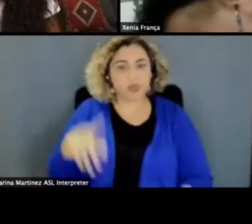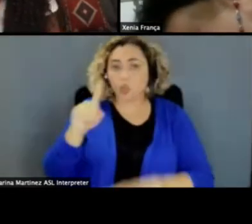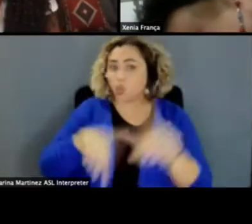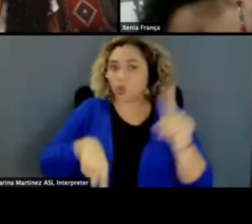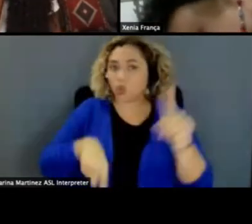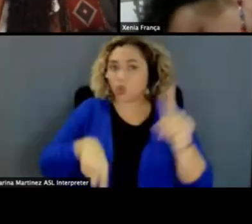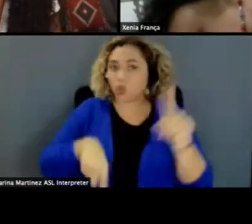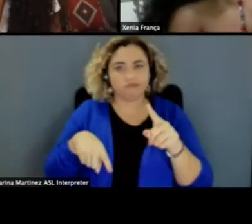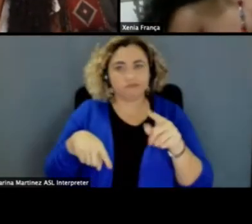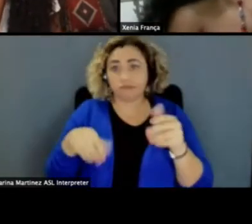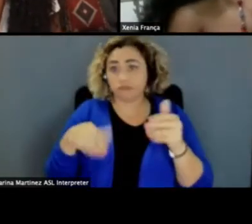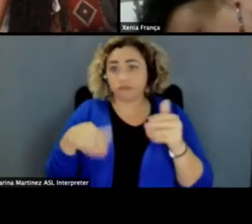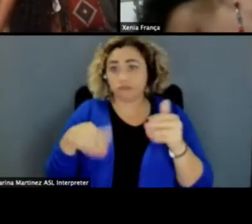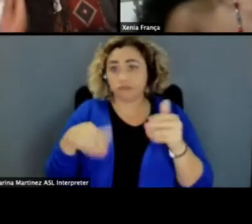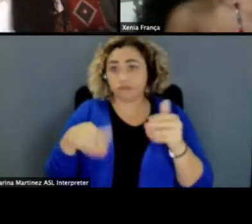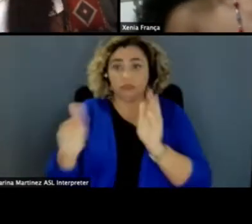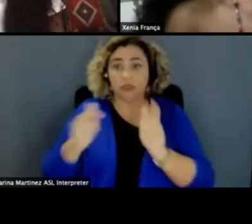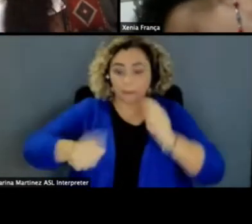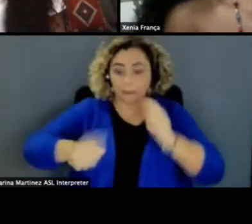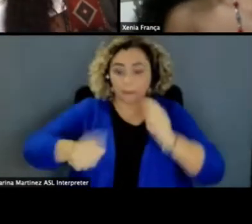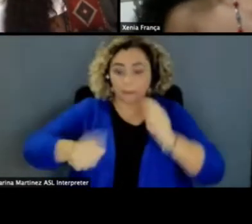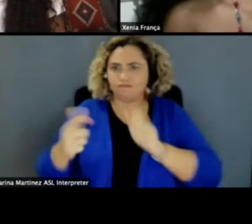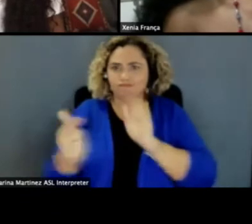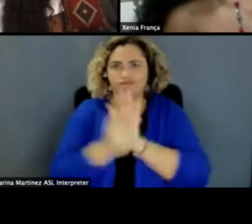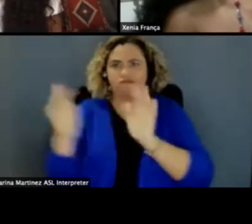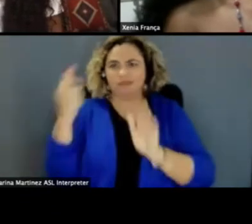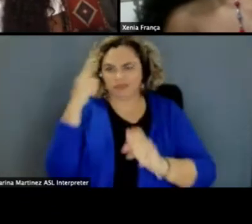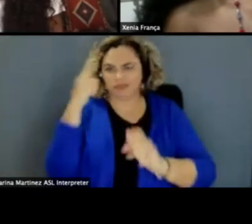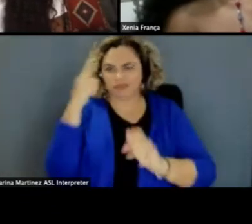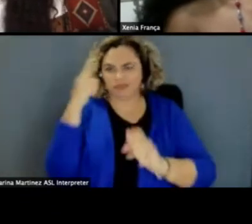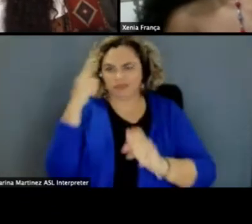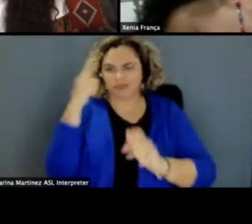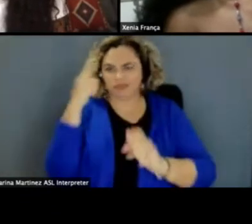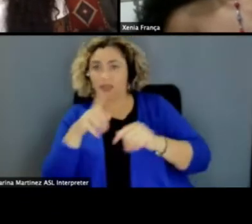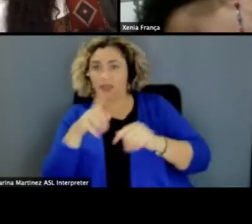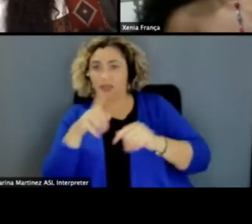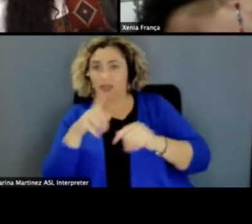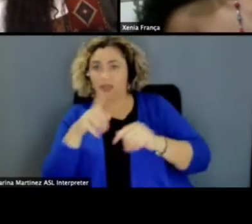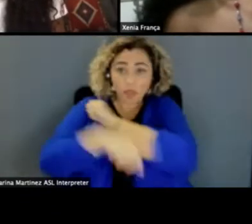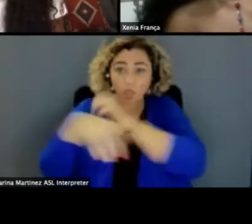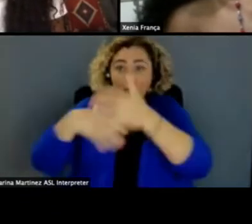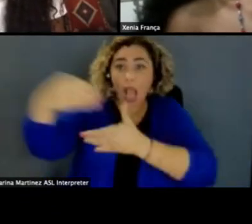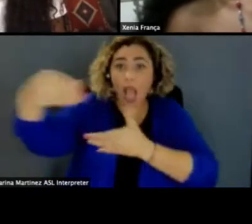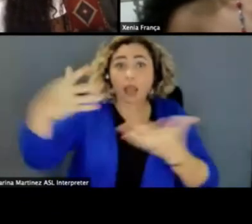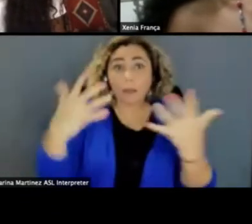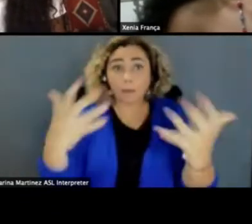practice percussion instruments because they were considered a crime playing them in public.